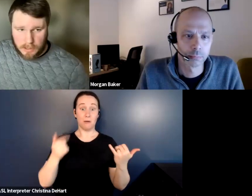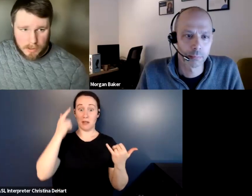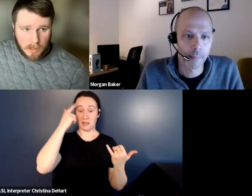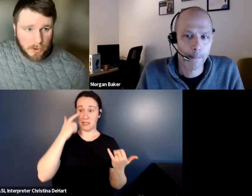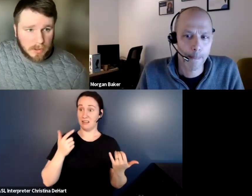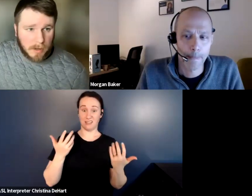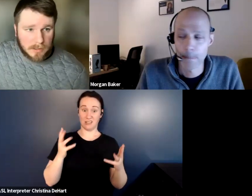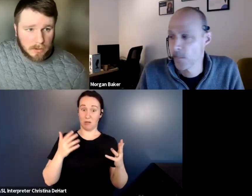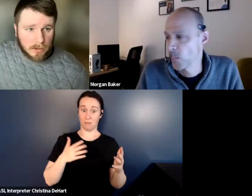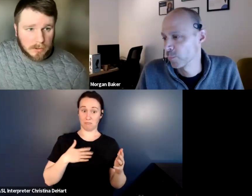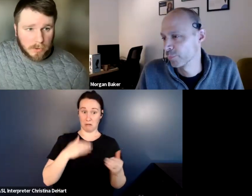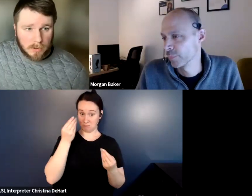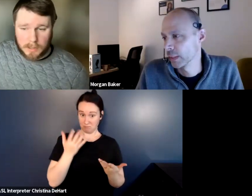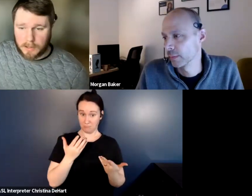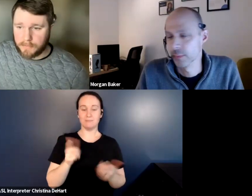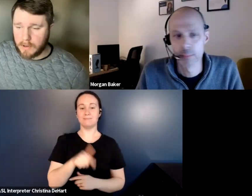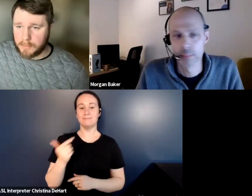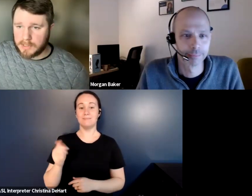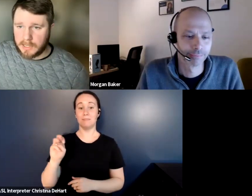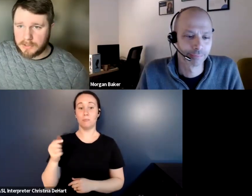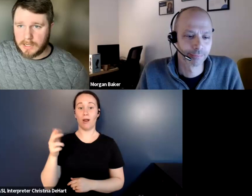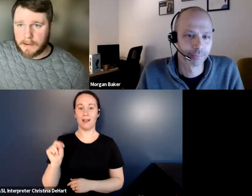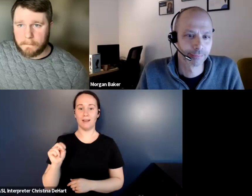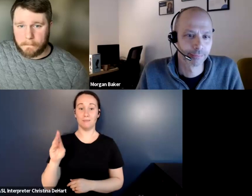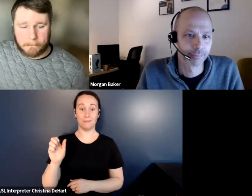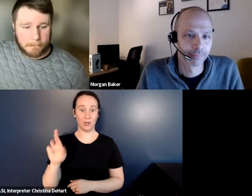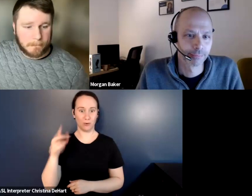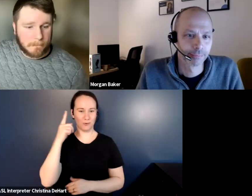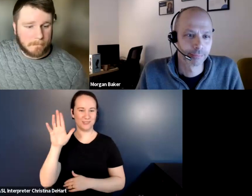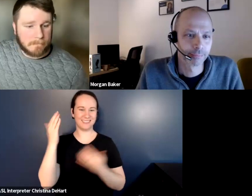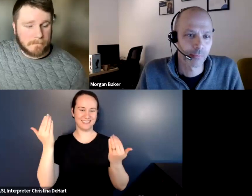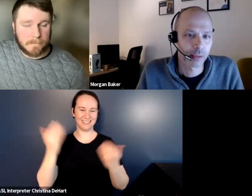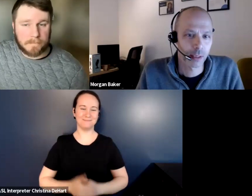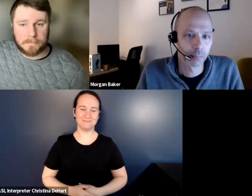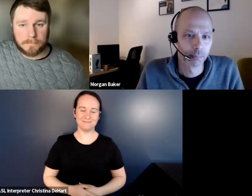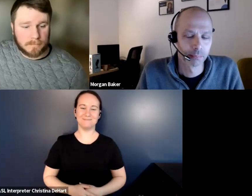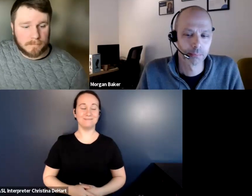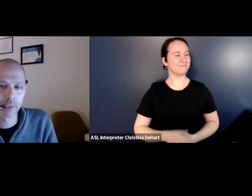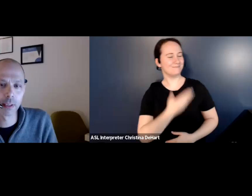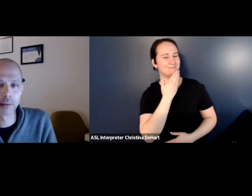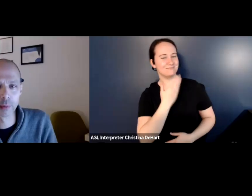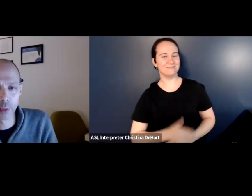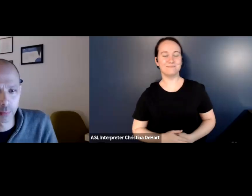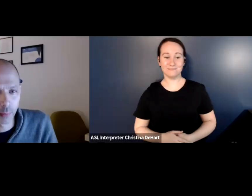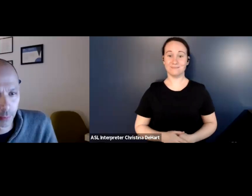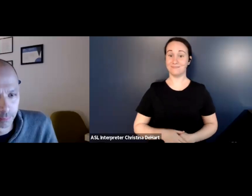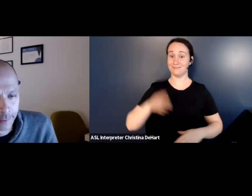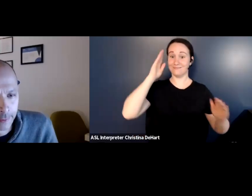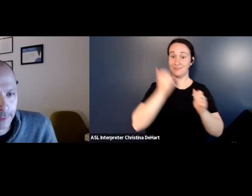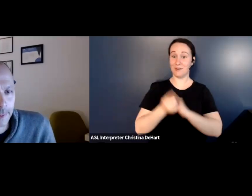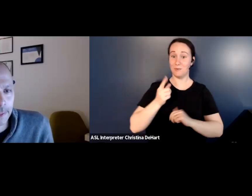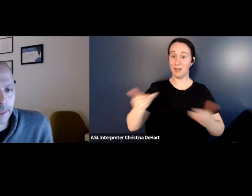of the housekeeping. I'm going to pass it along to Morgan Baker for our presentation today. Thanks, Tom. Hello, everyone, and